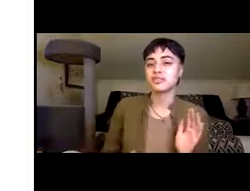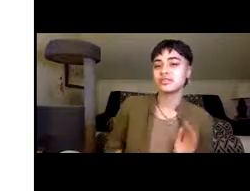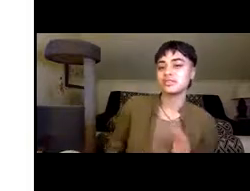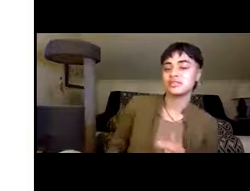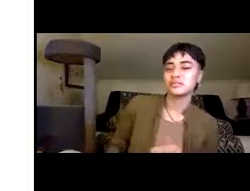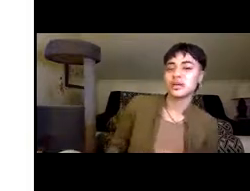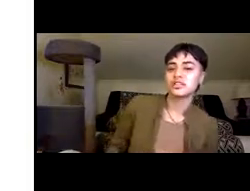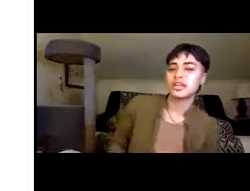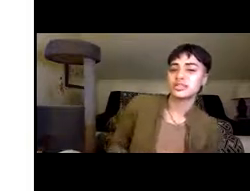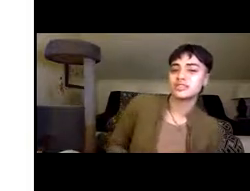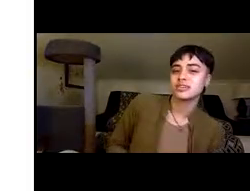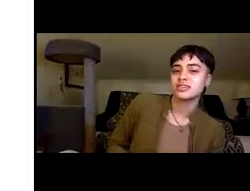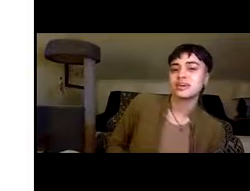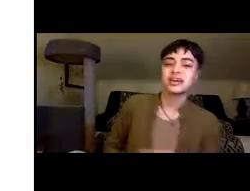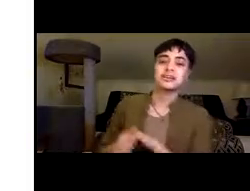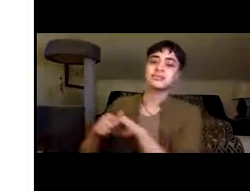my first thesis project